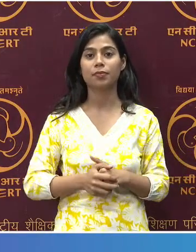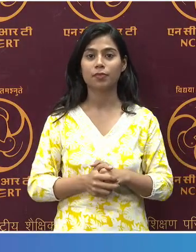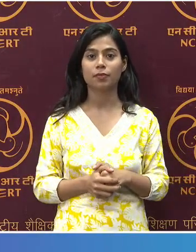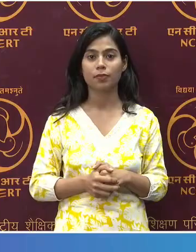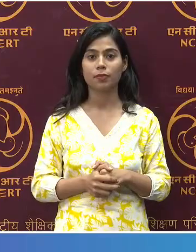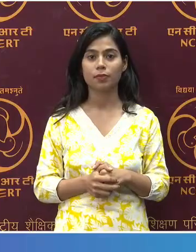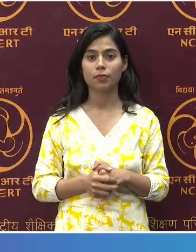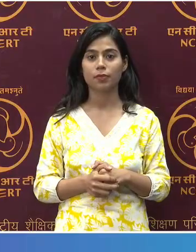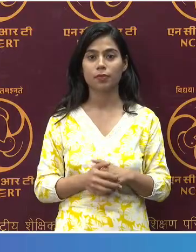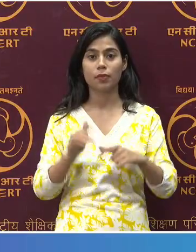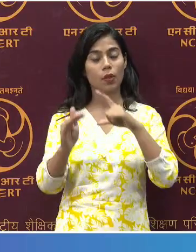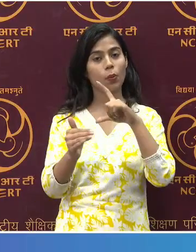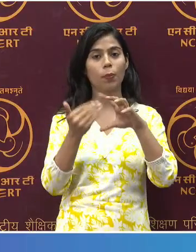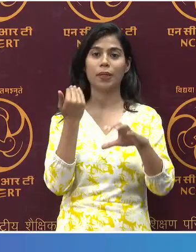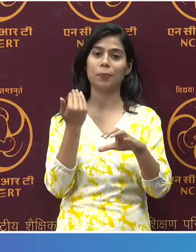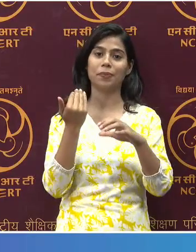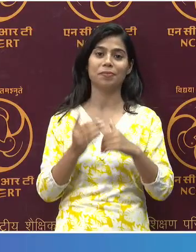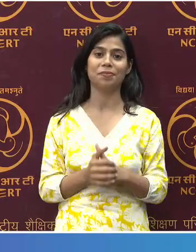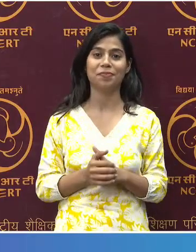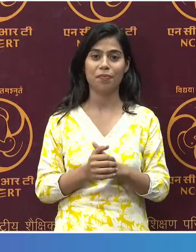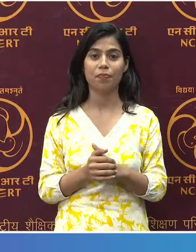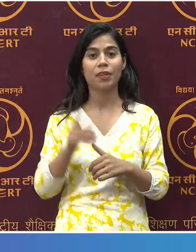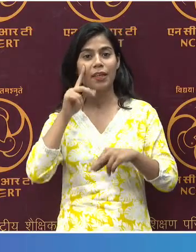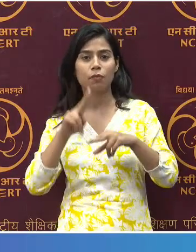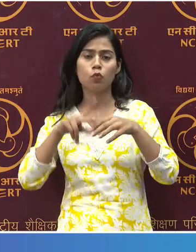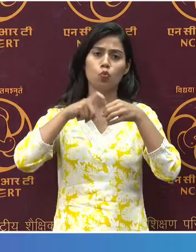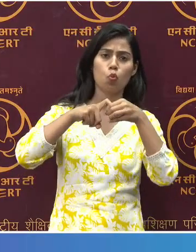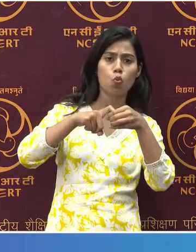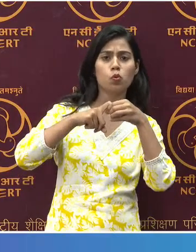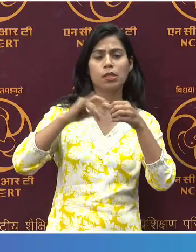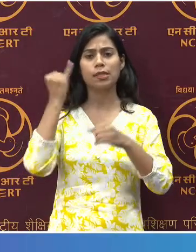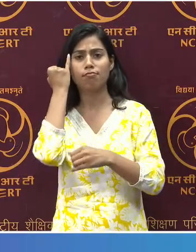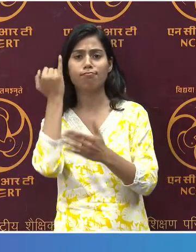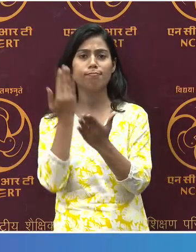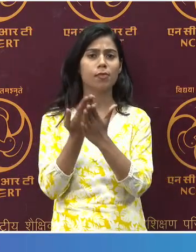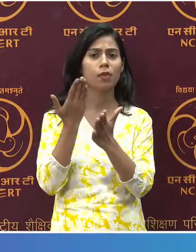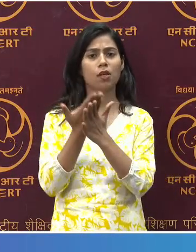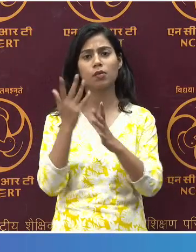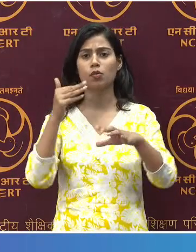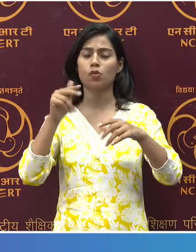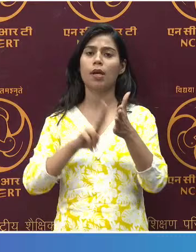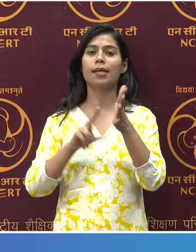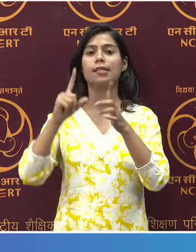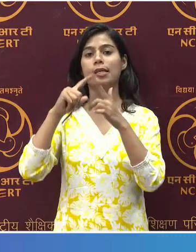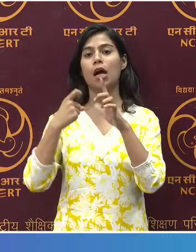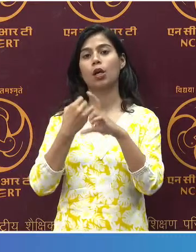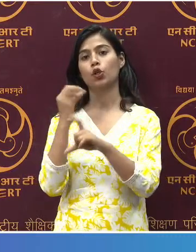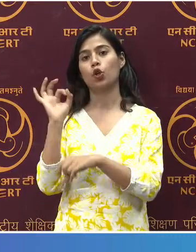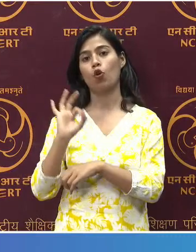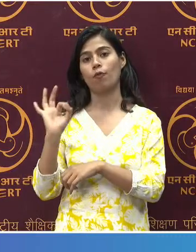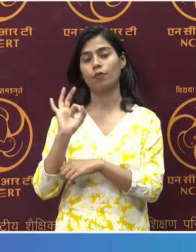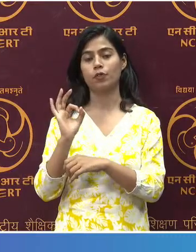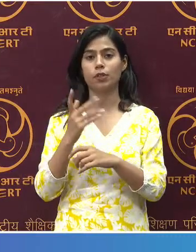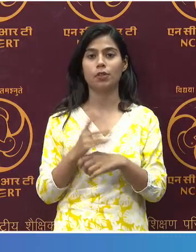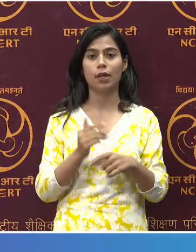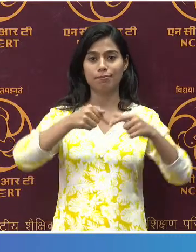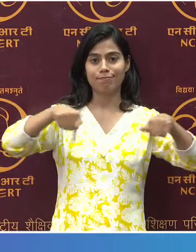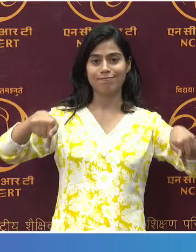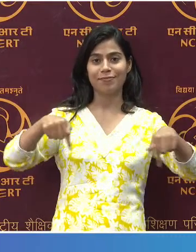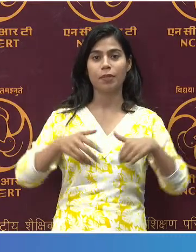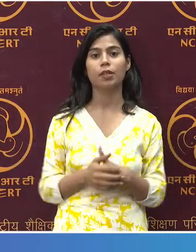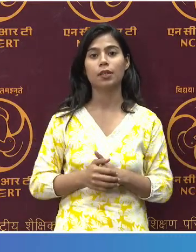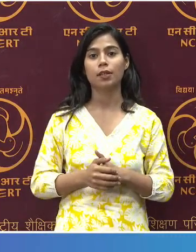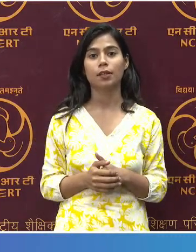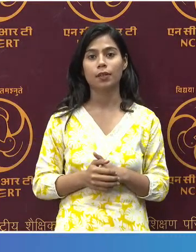tth.class10@cit.nic.in is the email ID. You can also send us your questions, suggestions on our YouTube handle NCERT Official. Through these ways, you can reach out to